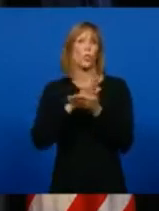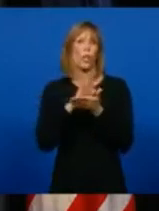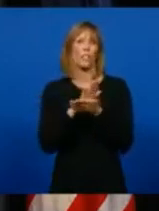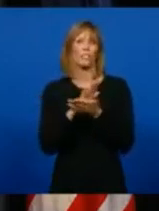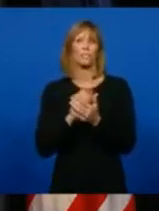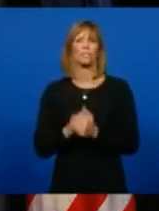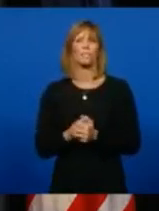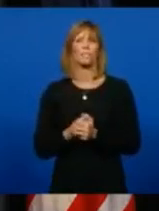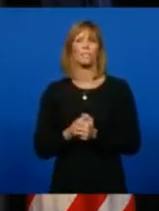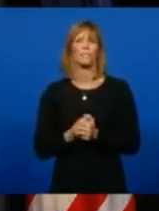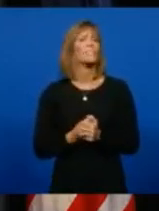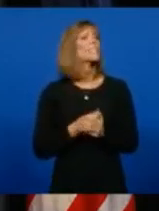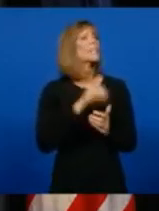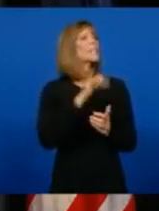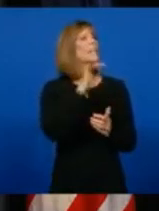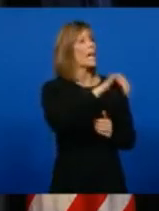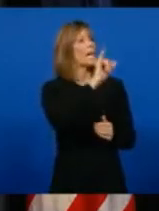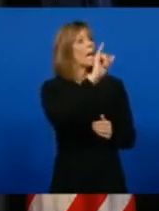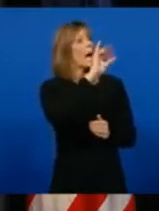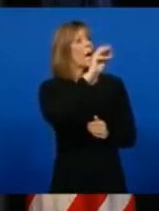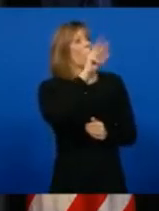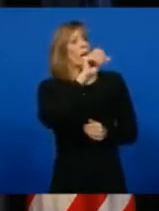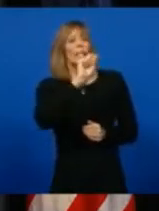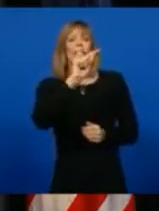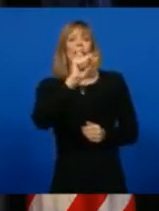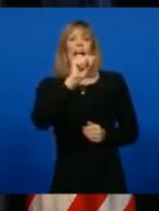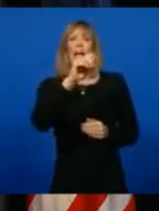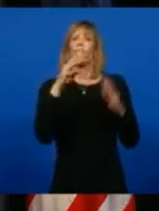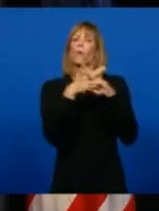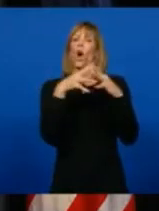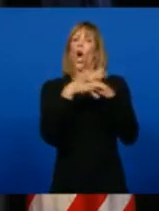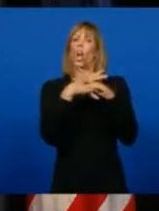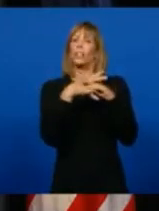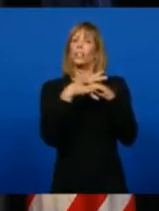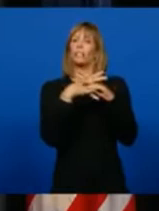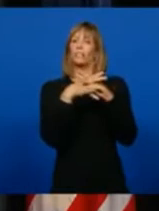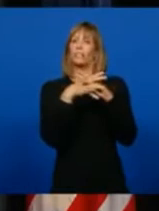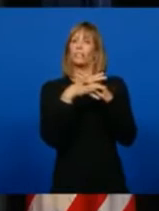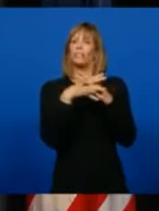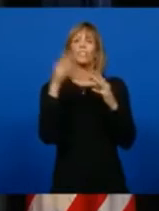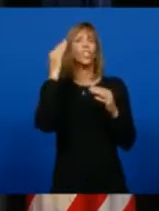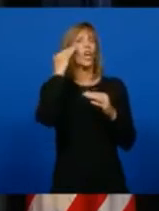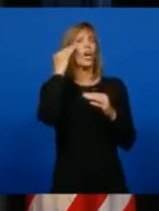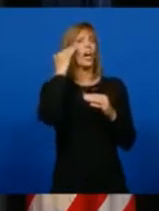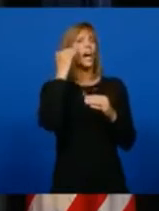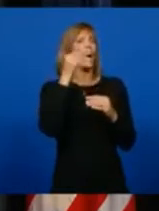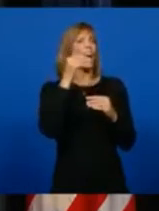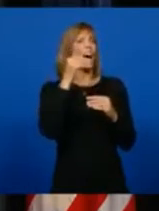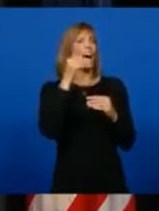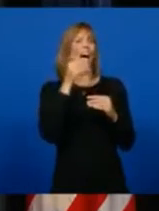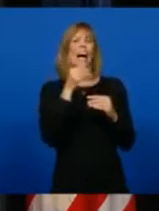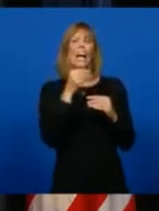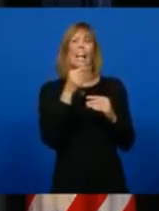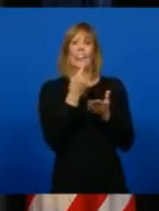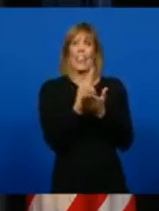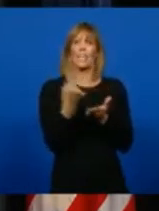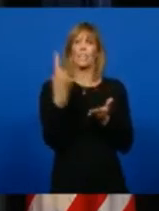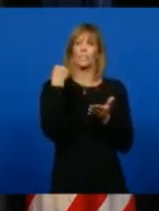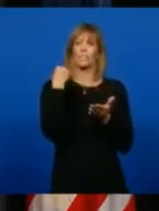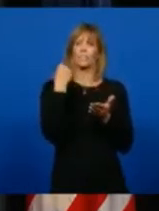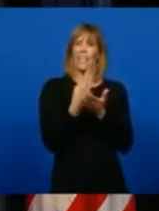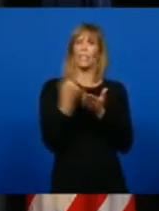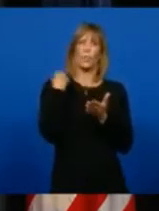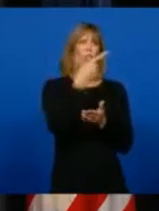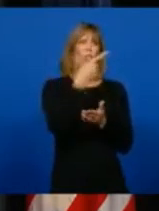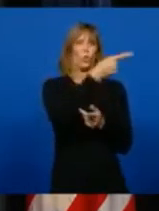the football decision at Iowa State. I'm going to squeeze in a two-parter here if I can, but Sure. last week when you were out here, you